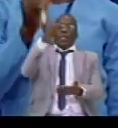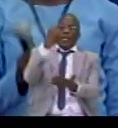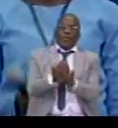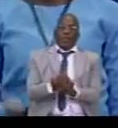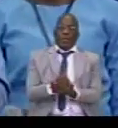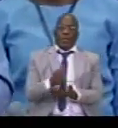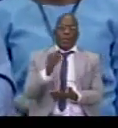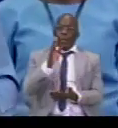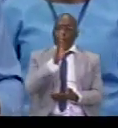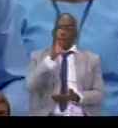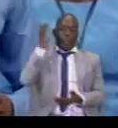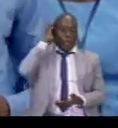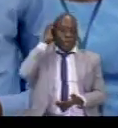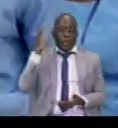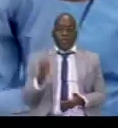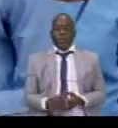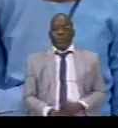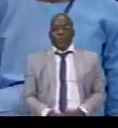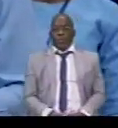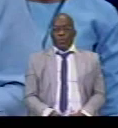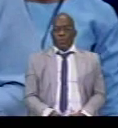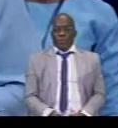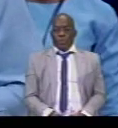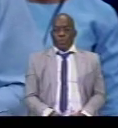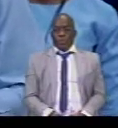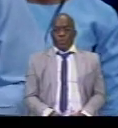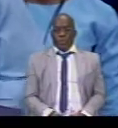Amen. We're going to join